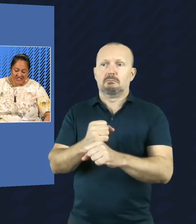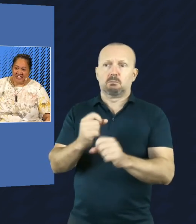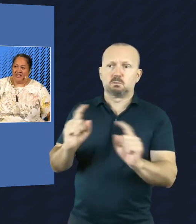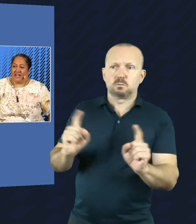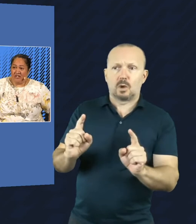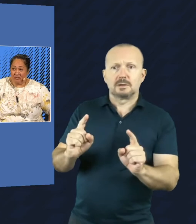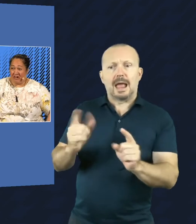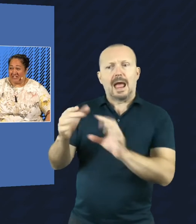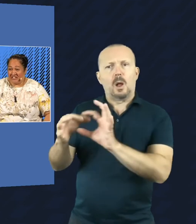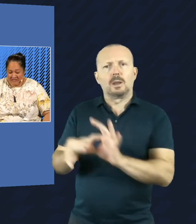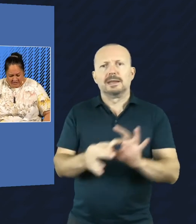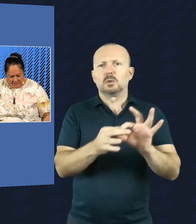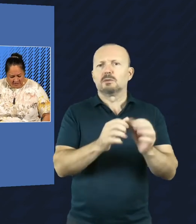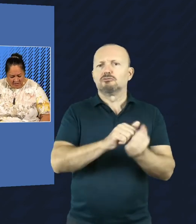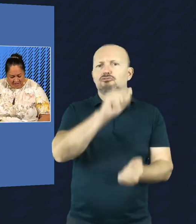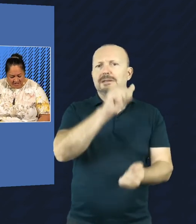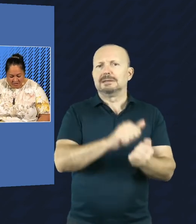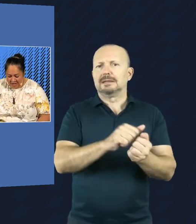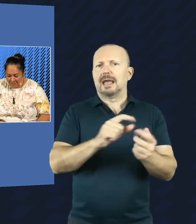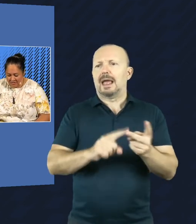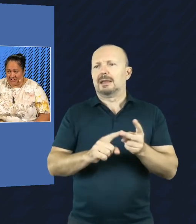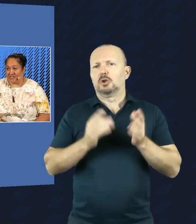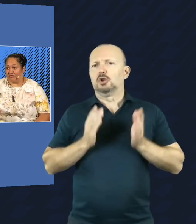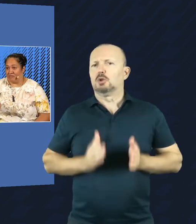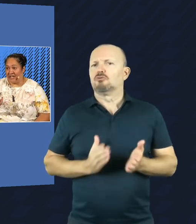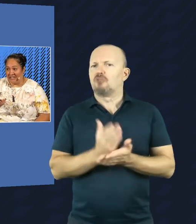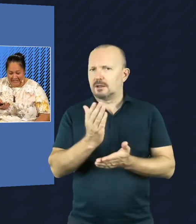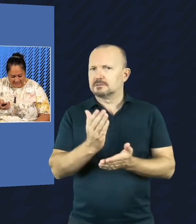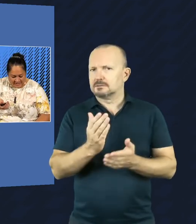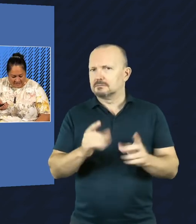Te Tiriti, and human rights for that matter as well, not to